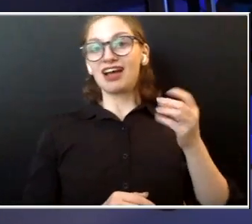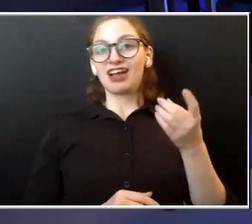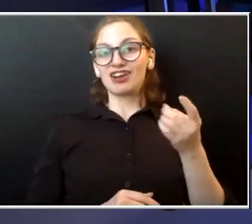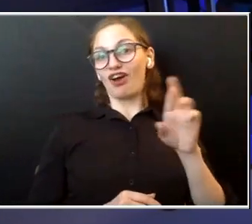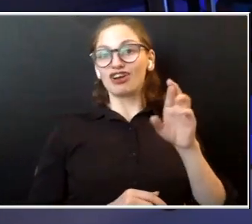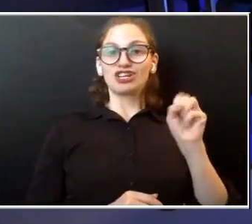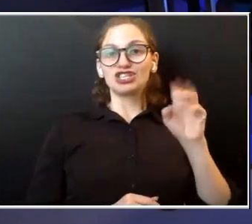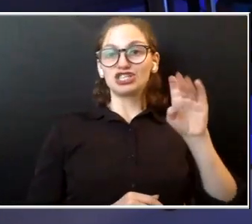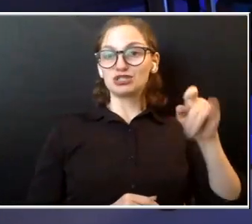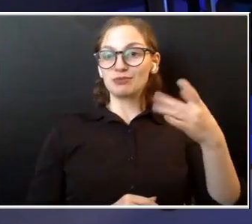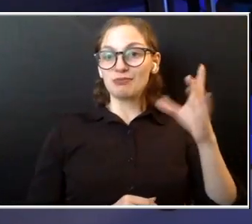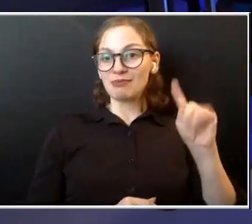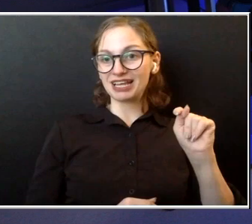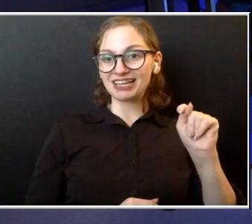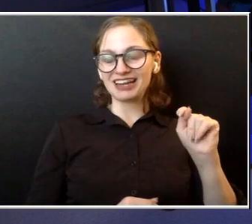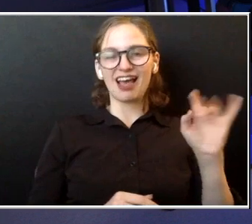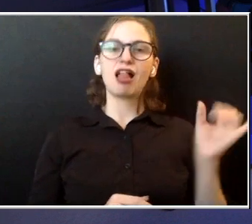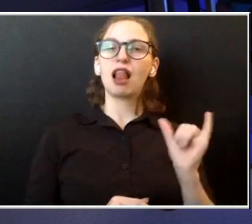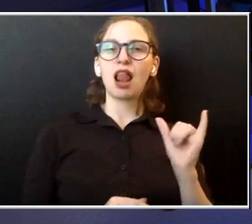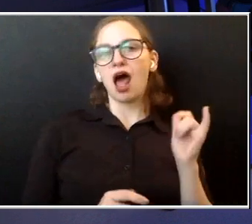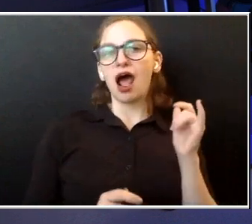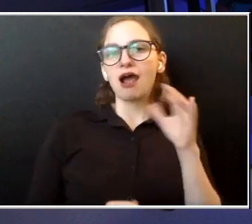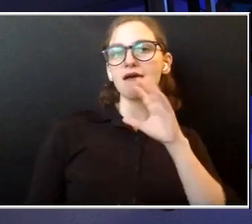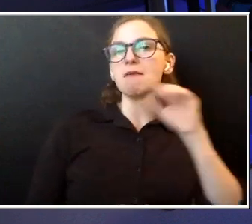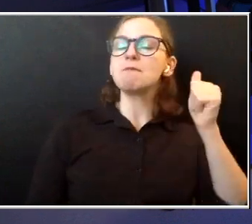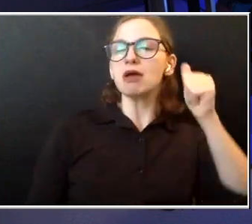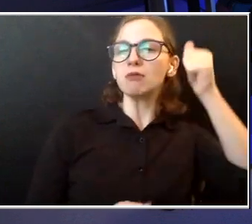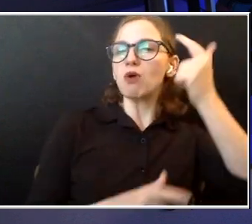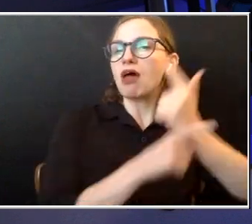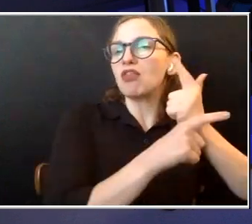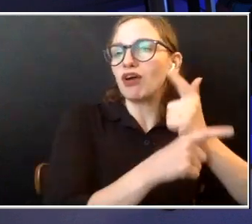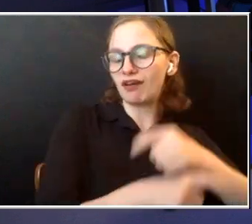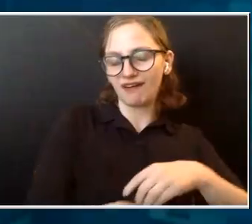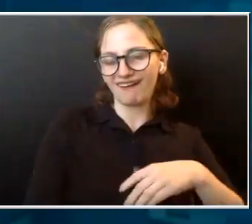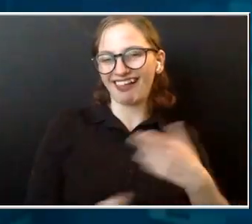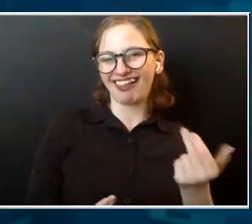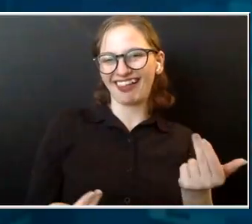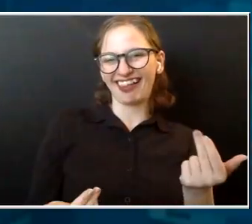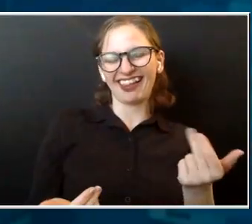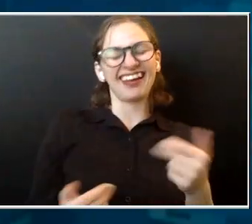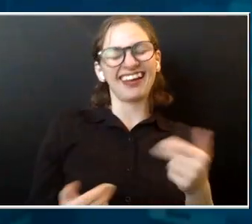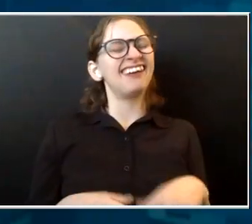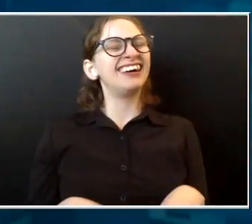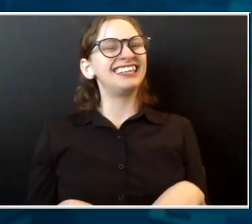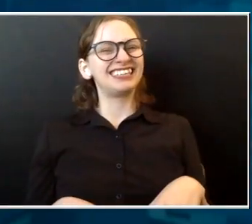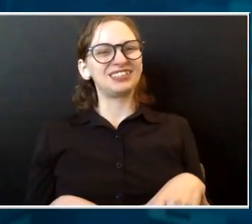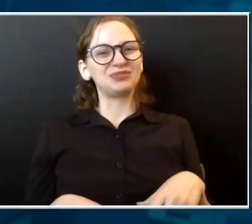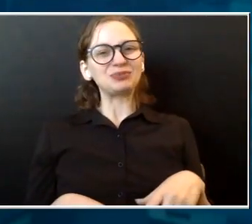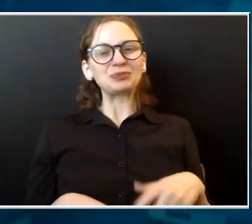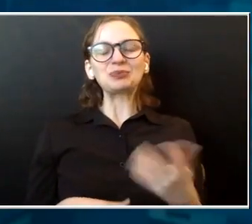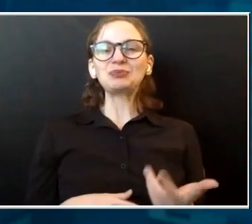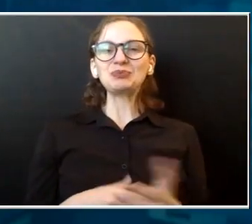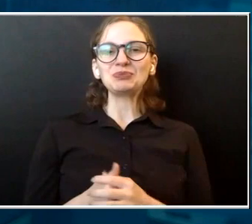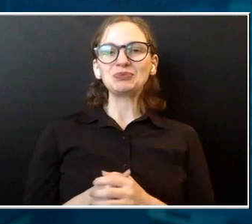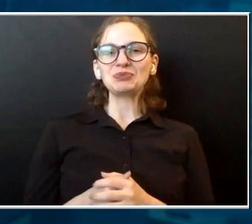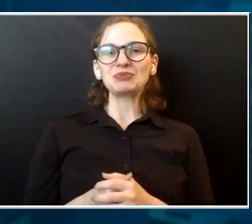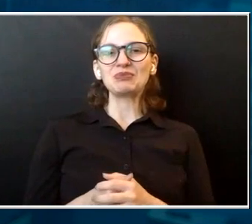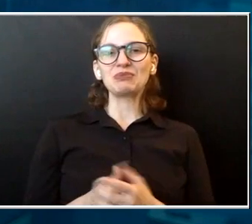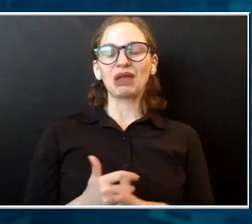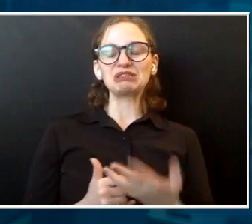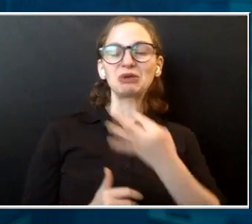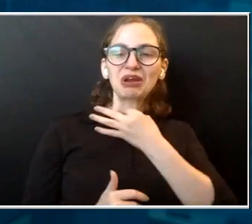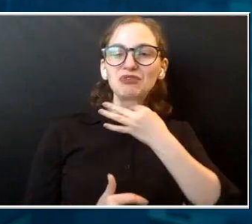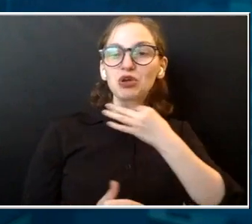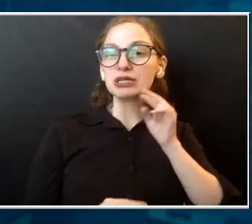No, you're a big brother. We admit that. I'm just older. But really, it's curiosity. Kind of look, and